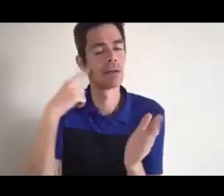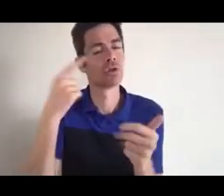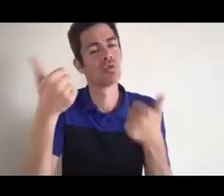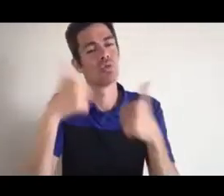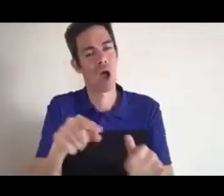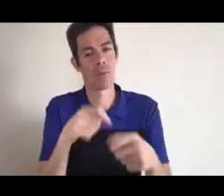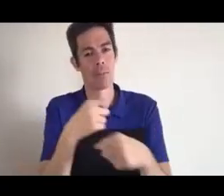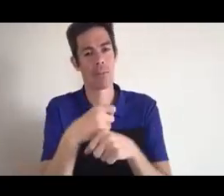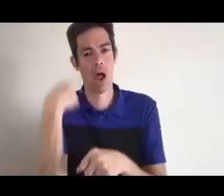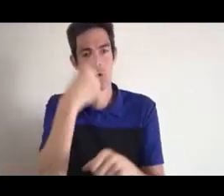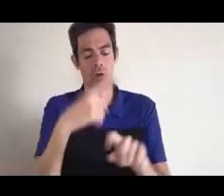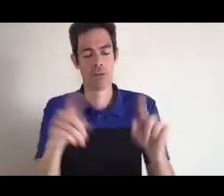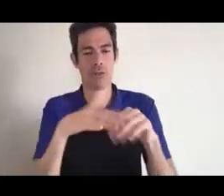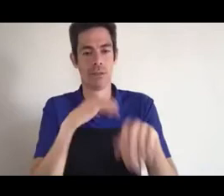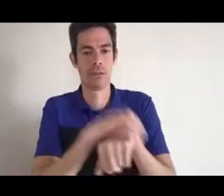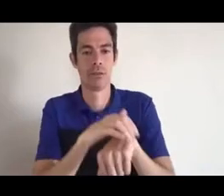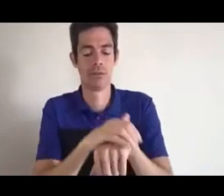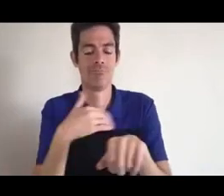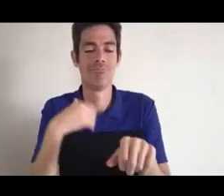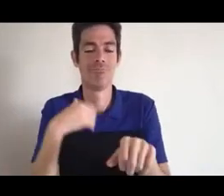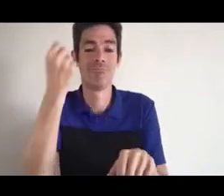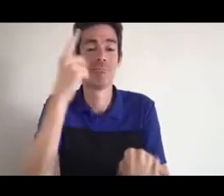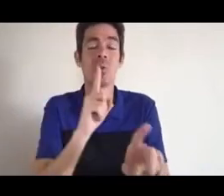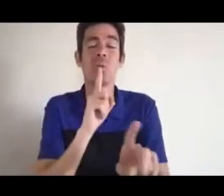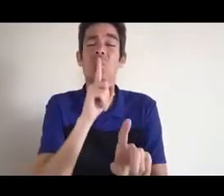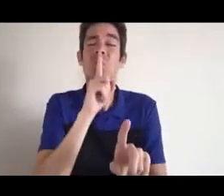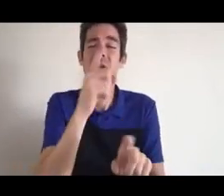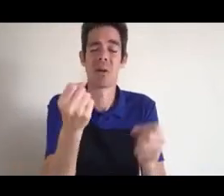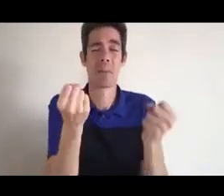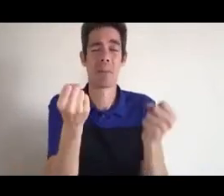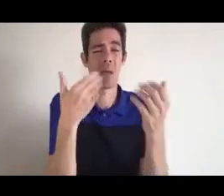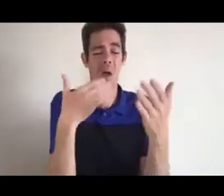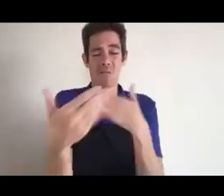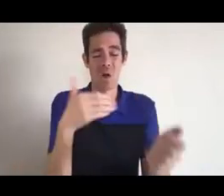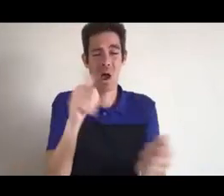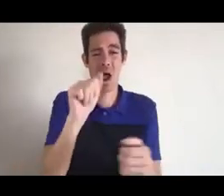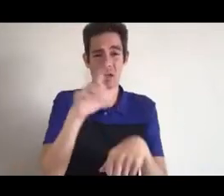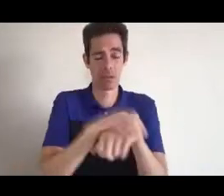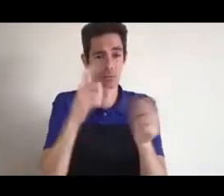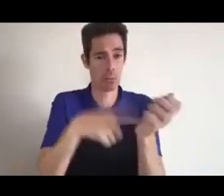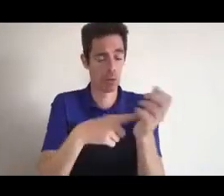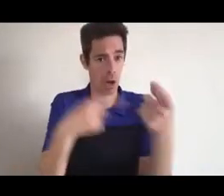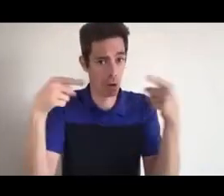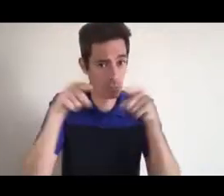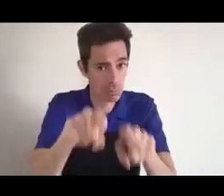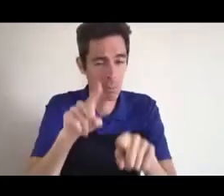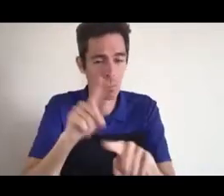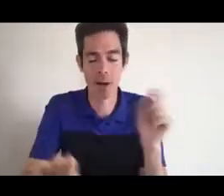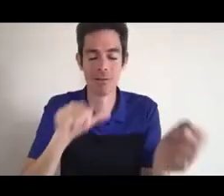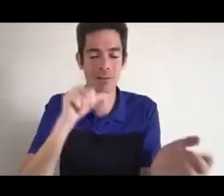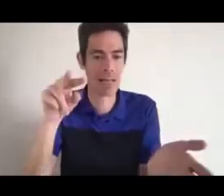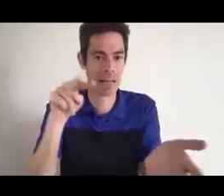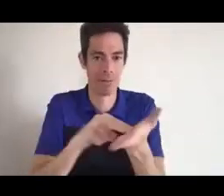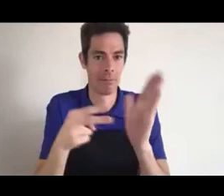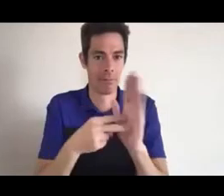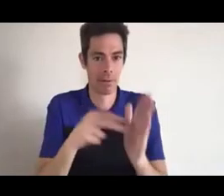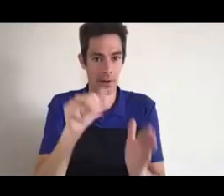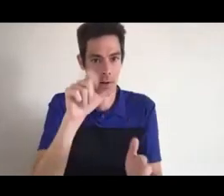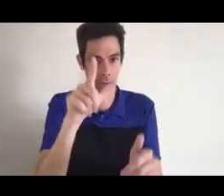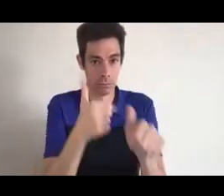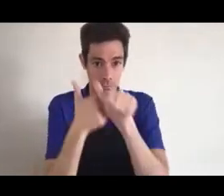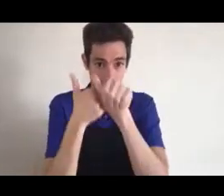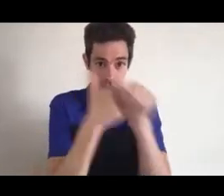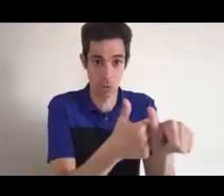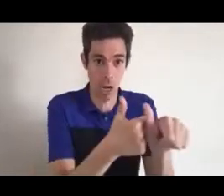taught before to put it at the end? And I think, again, it was trying to make it look different than English. But, you know, sometimes they parallel